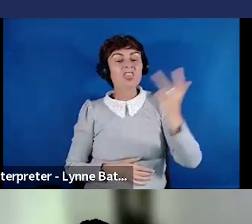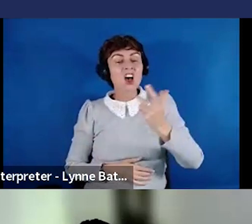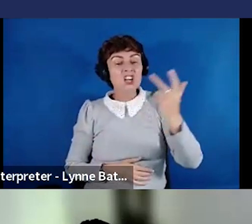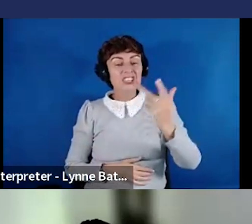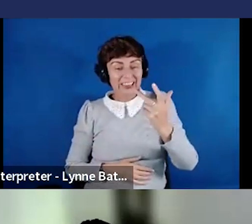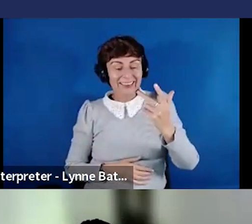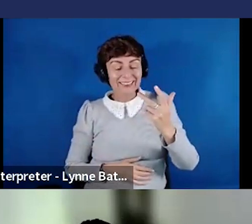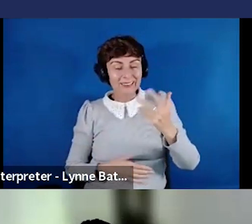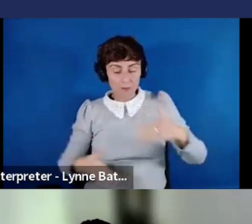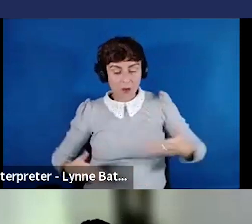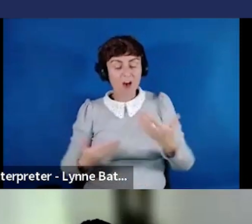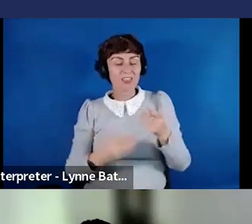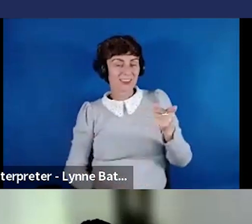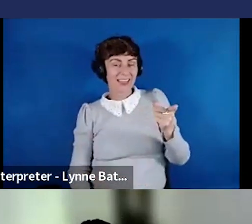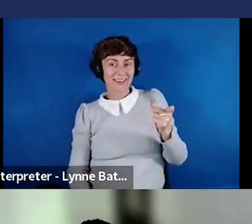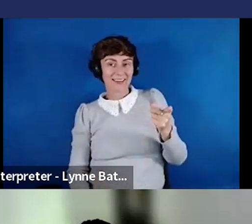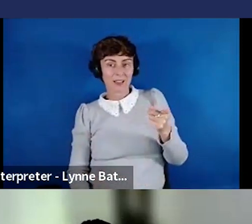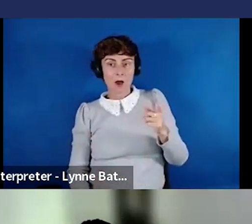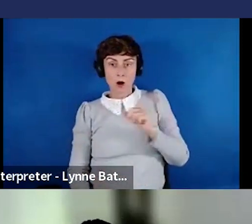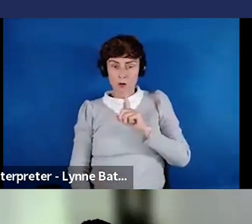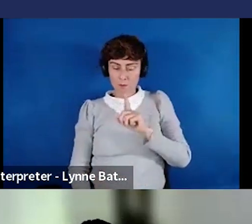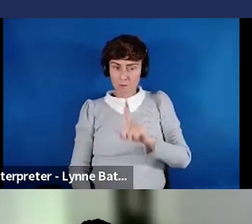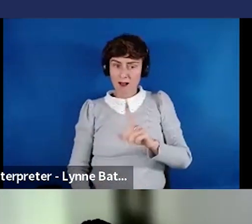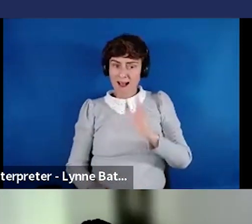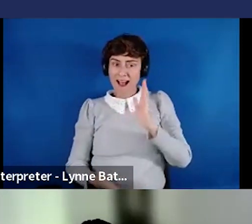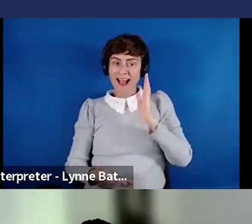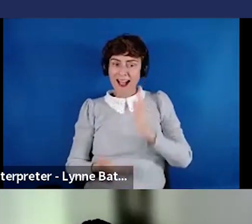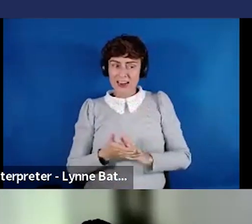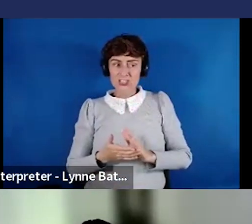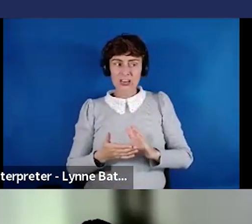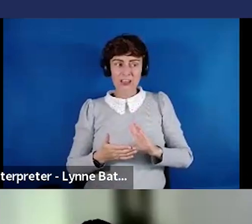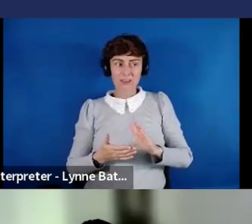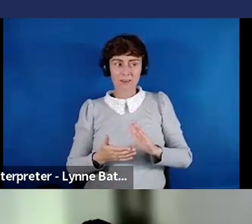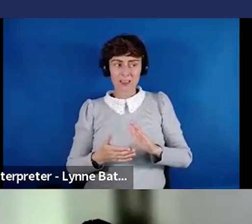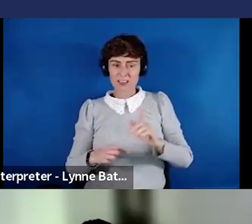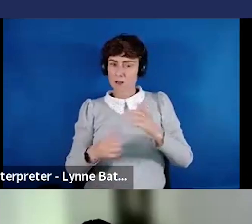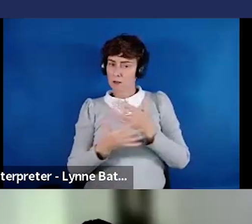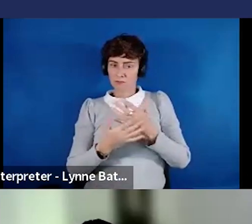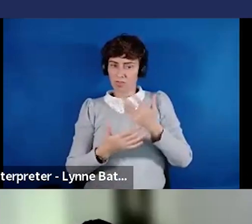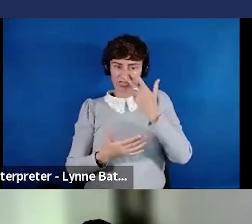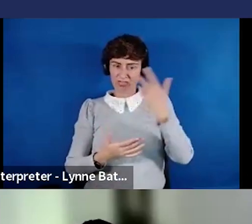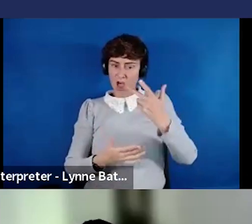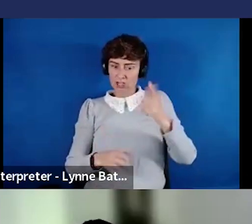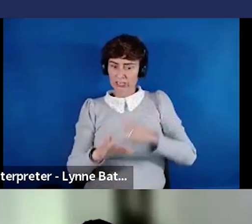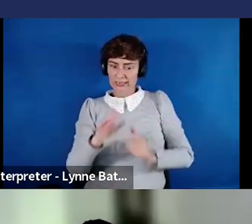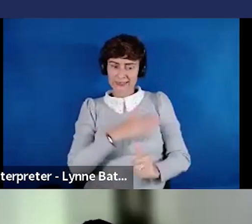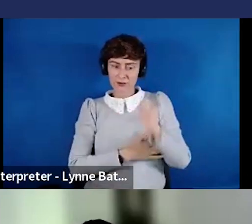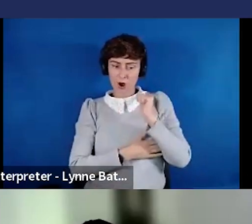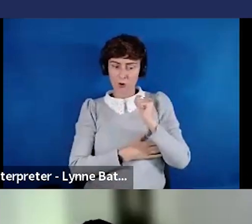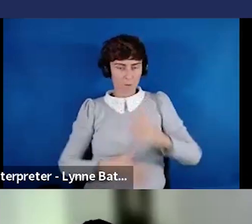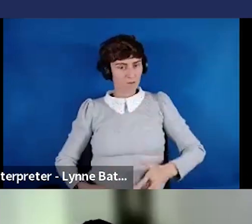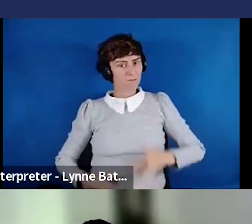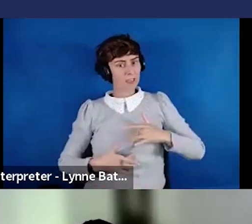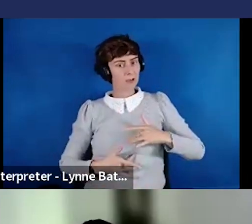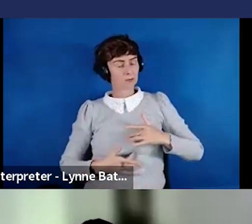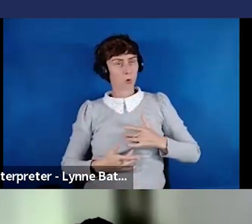how close some of the experiences seem to be, even though it's years afterwards. And one of the things that really struck